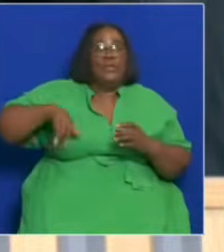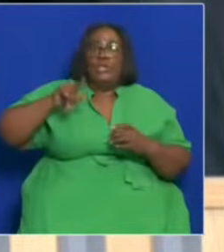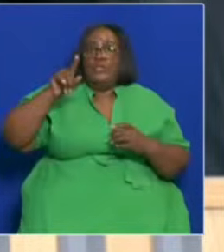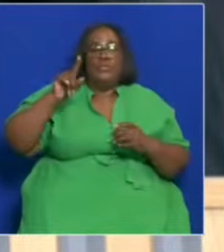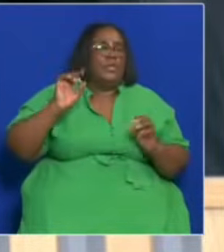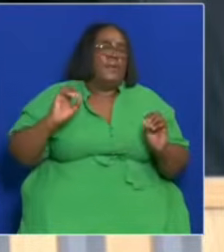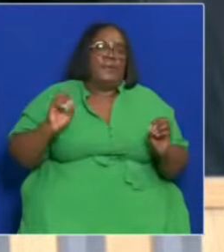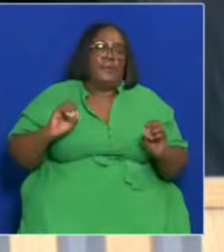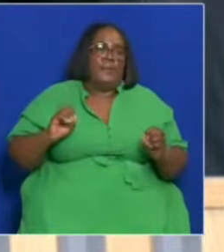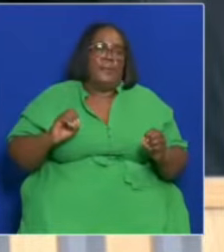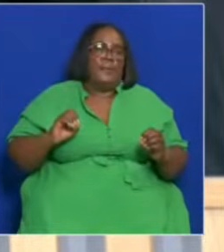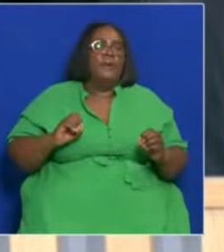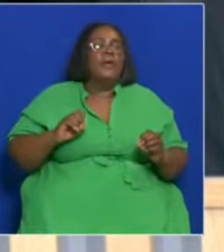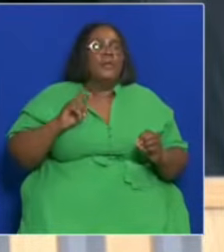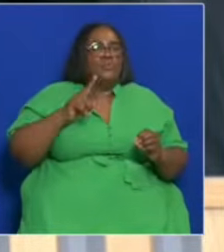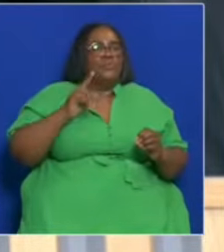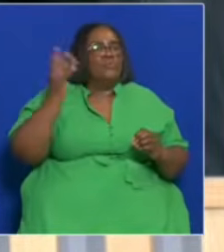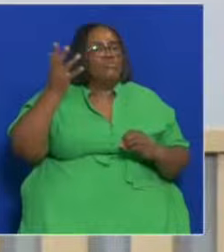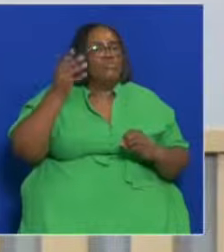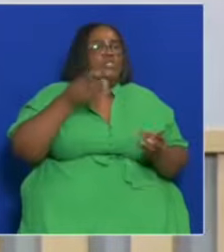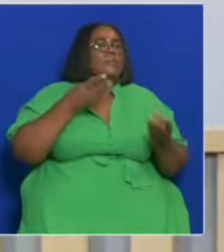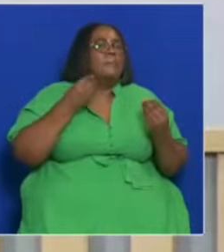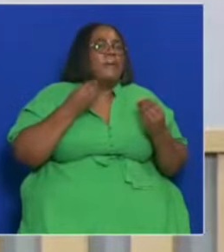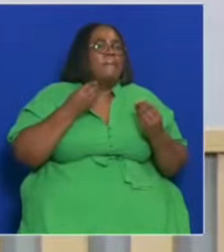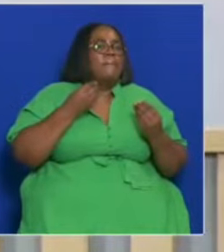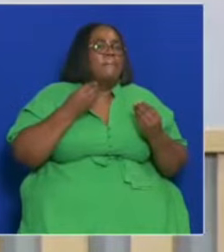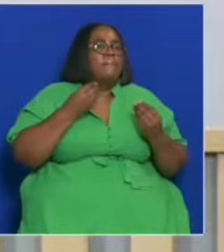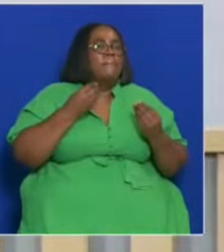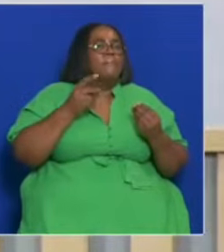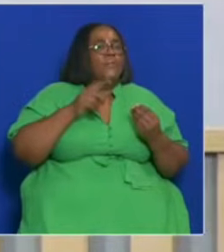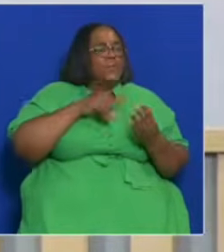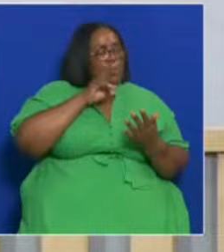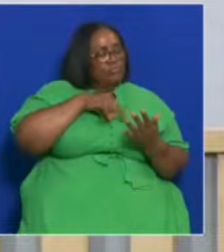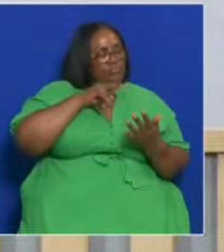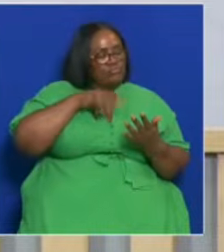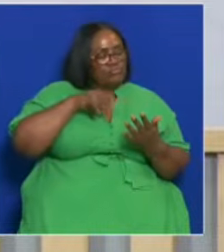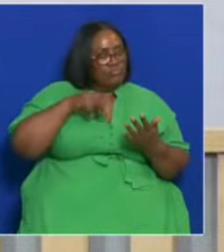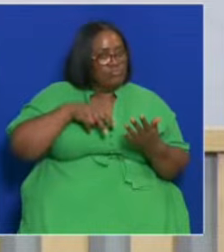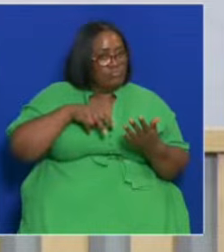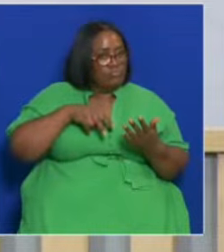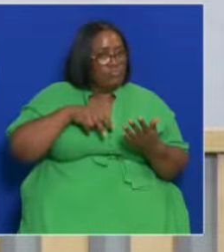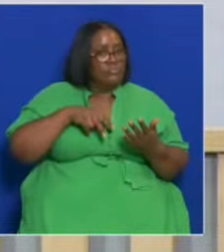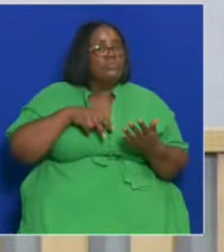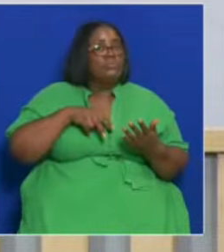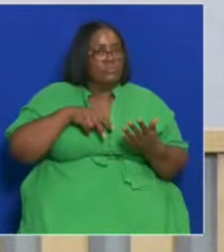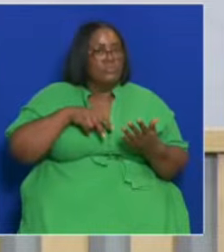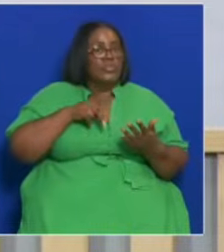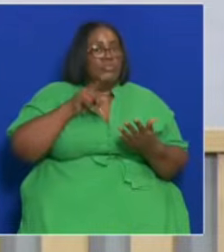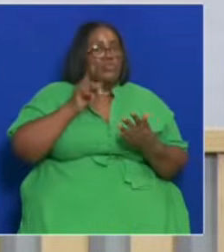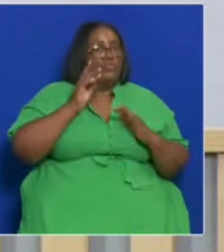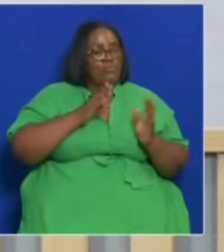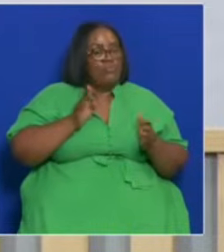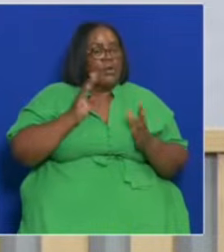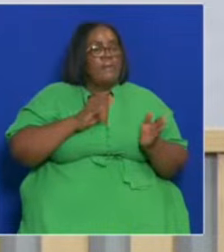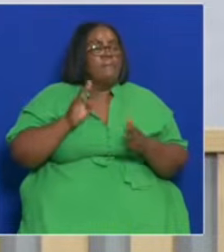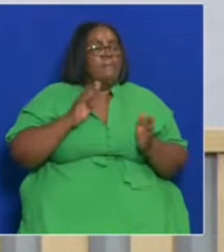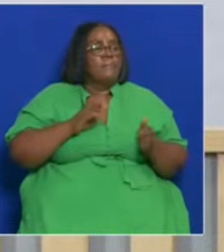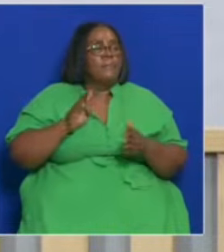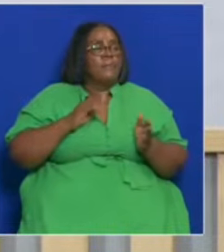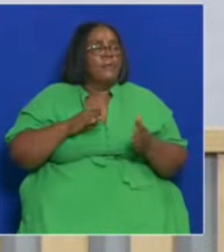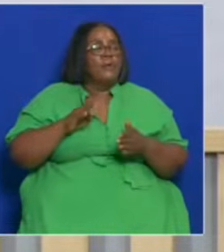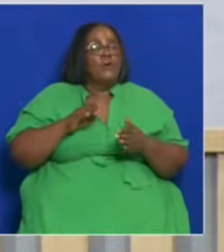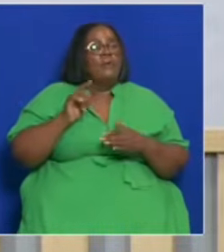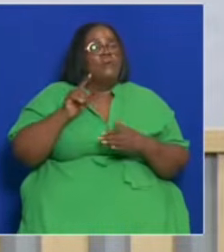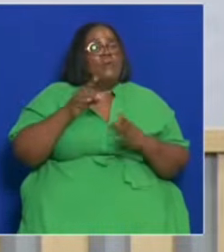receive the presentation. I concede You to do look at it. In prep of that meeting, you look